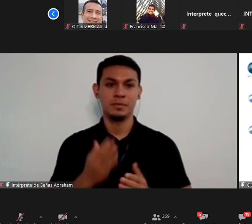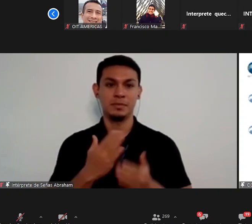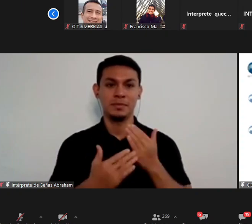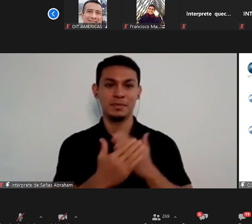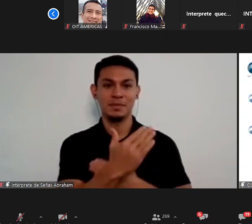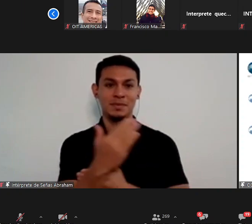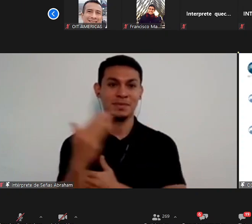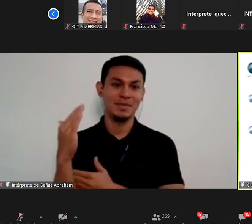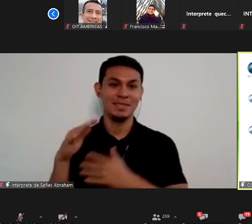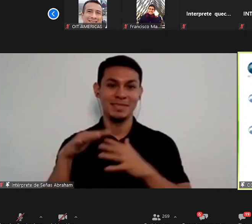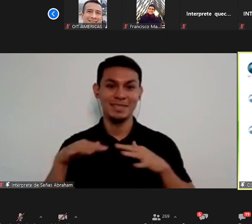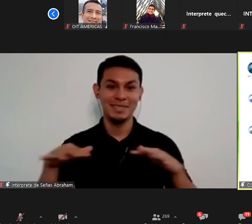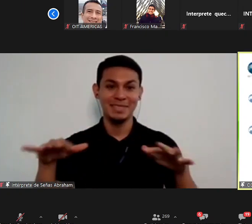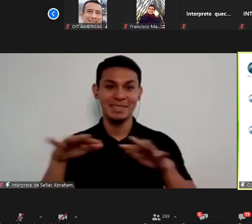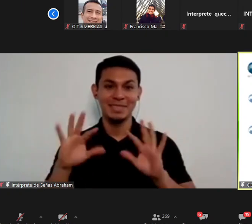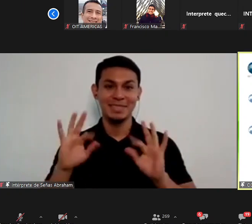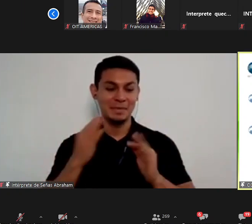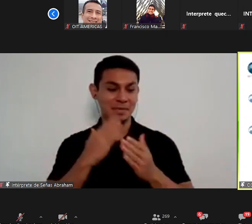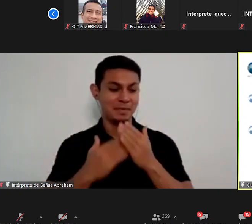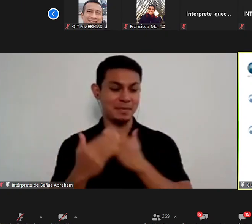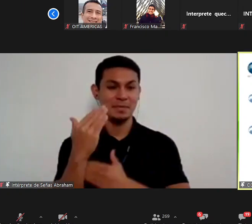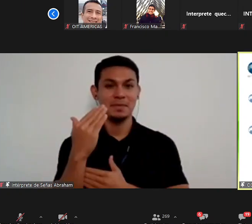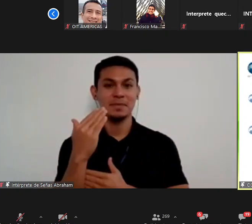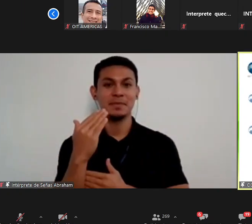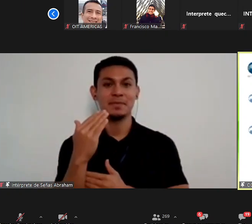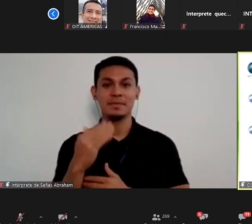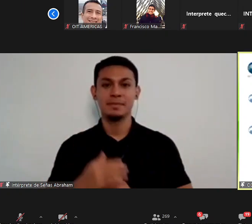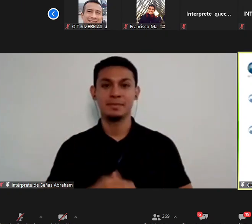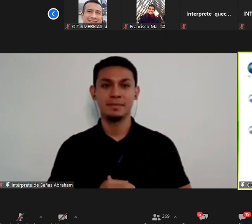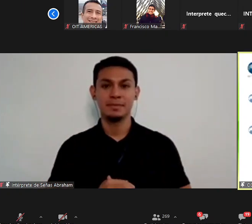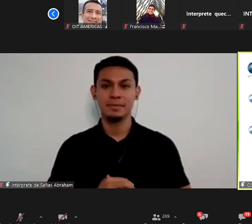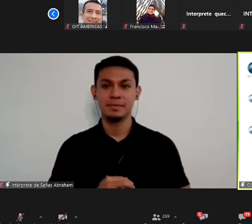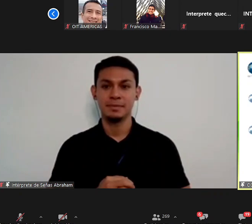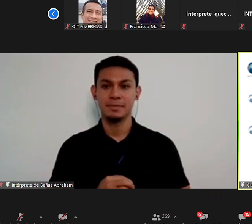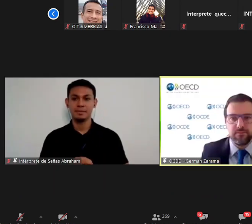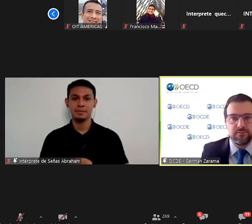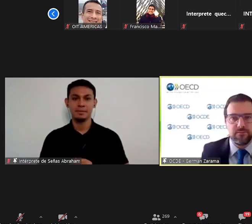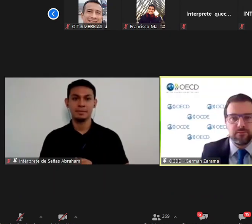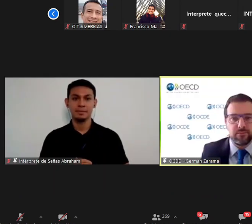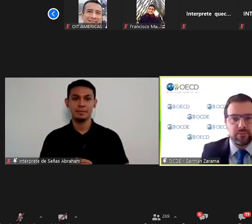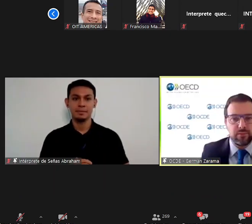good morning everyone good morning everyone